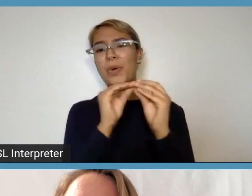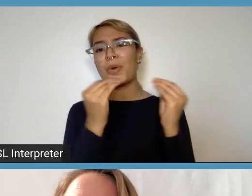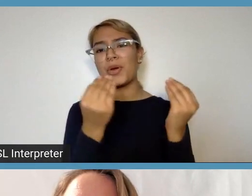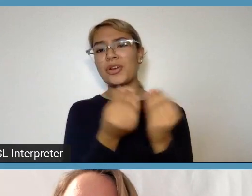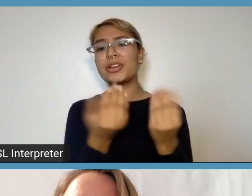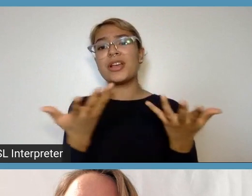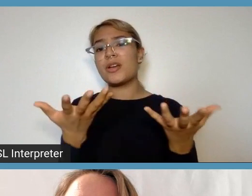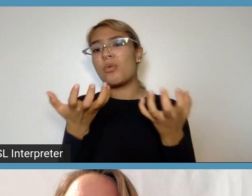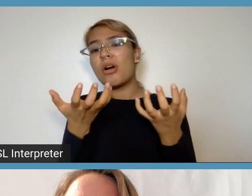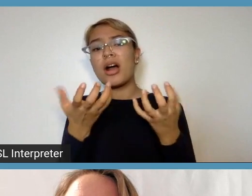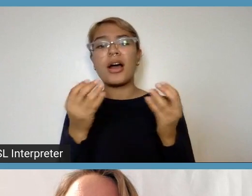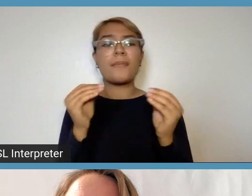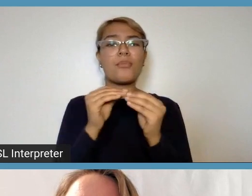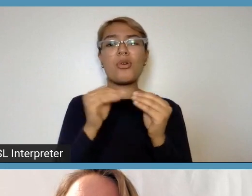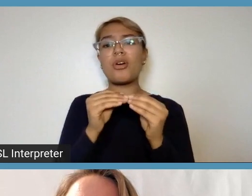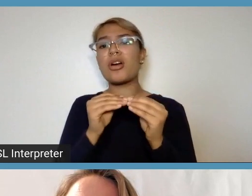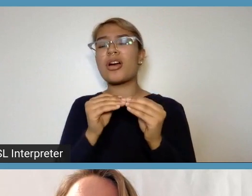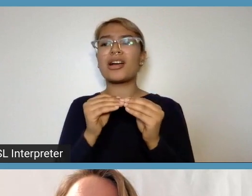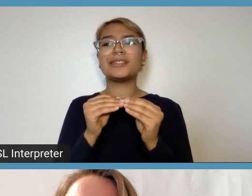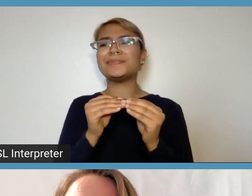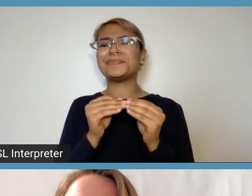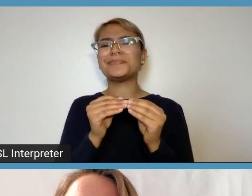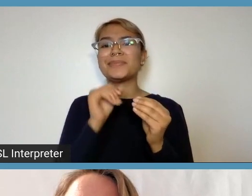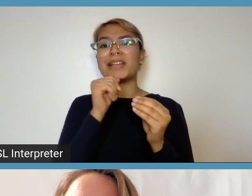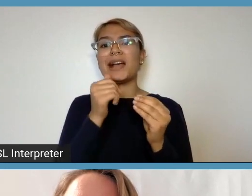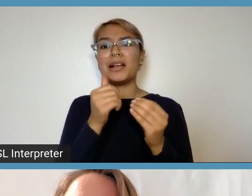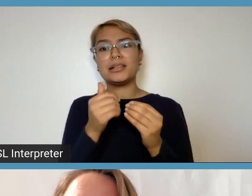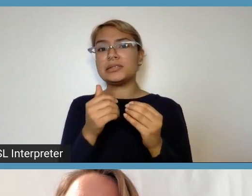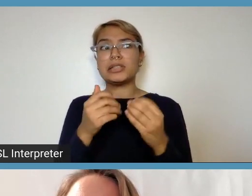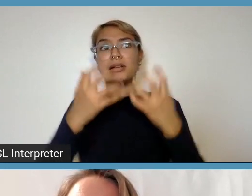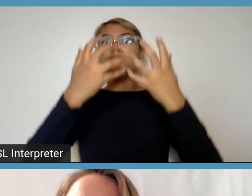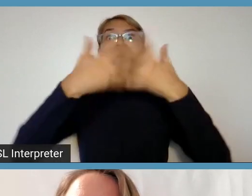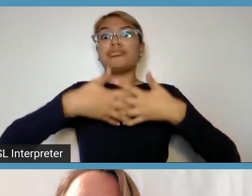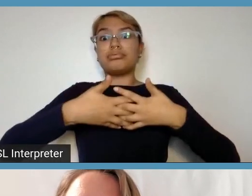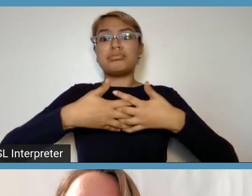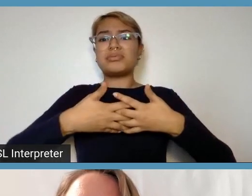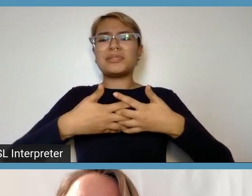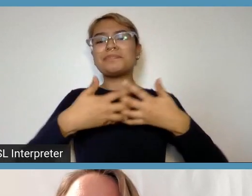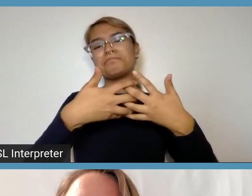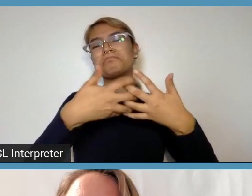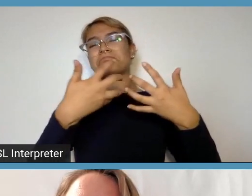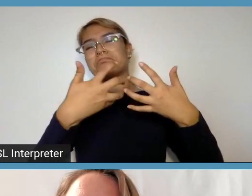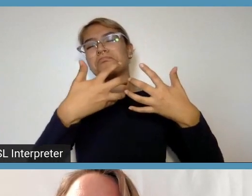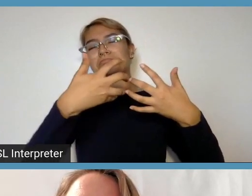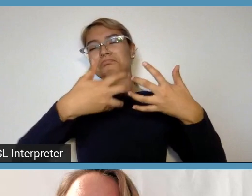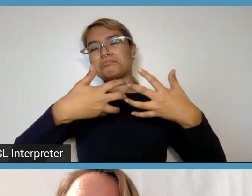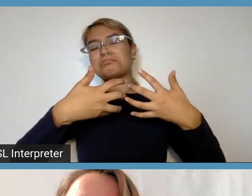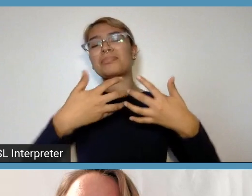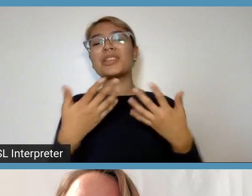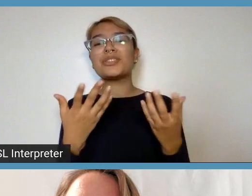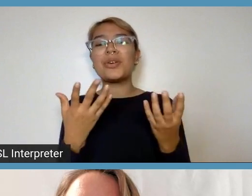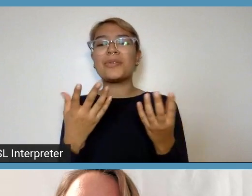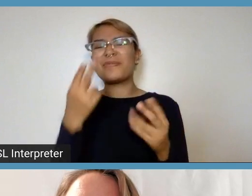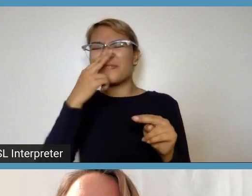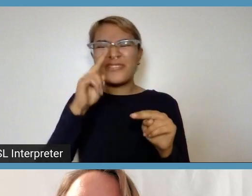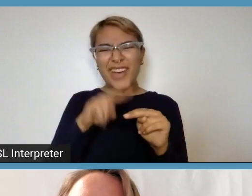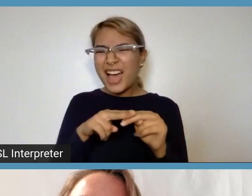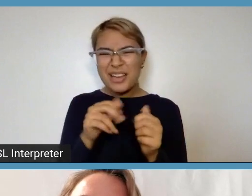to be a little less organized and less scripted, and it tends to work out for us. So have fun with it.